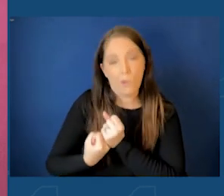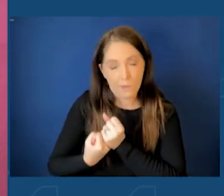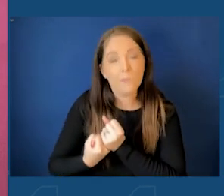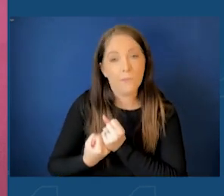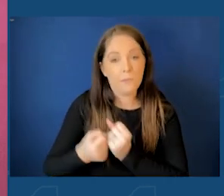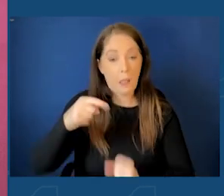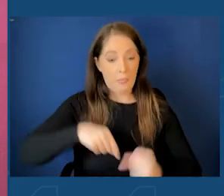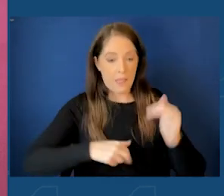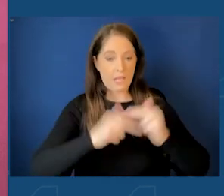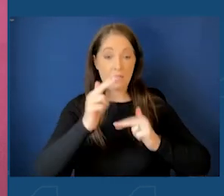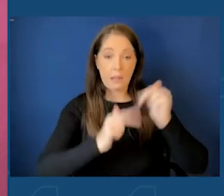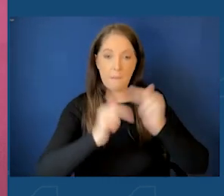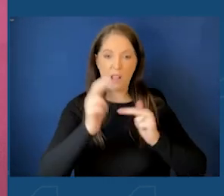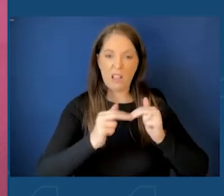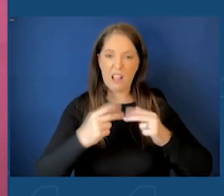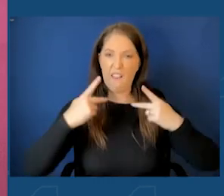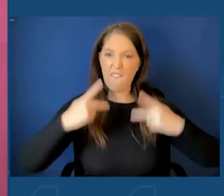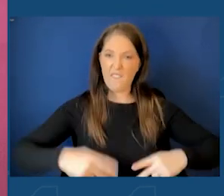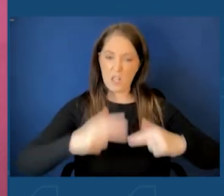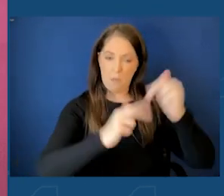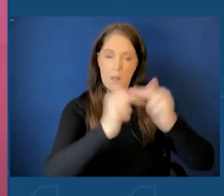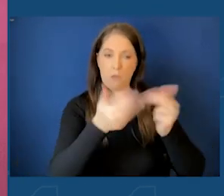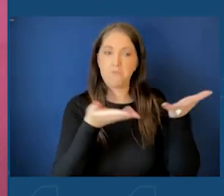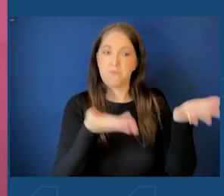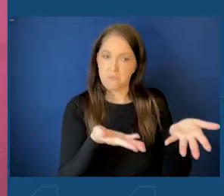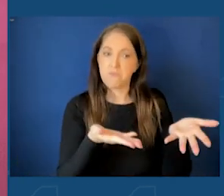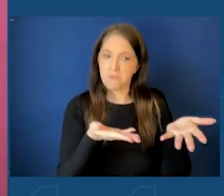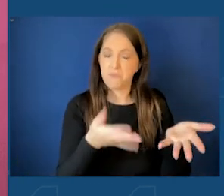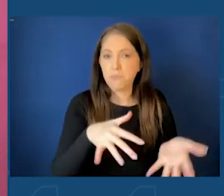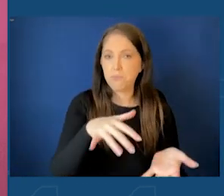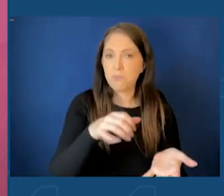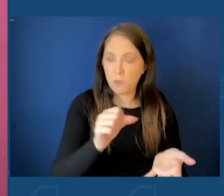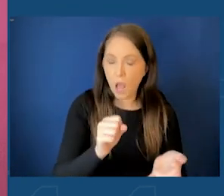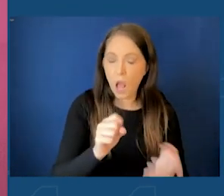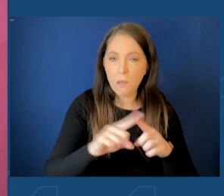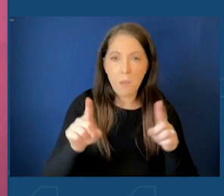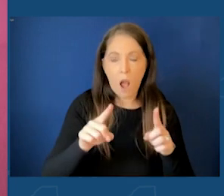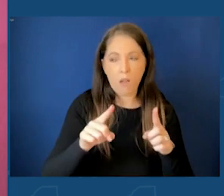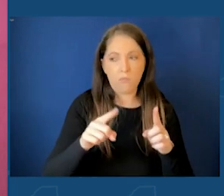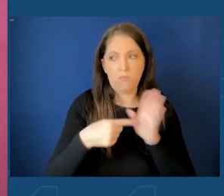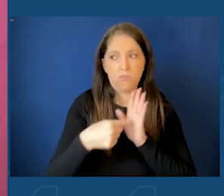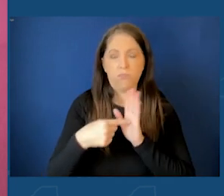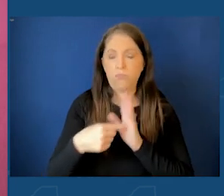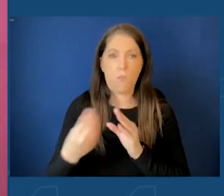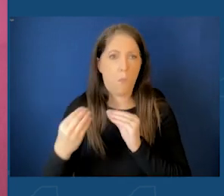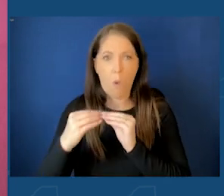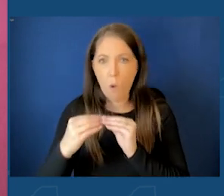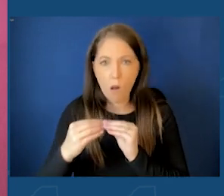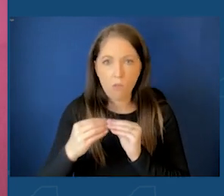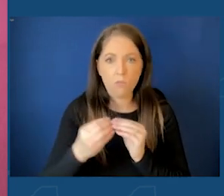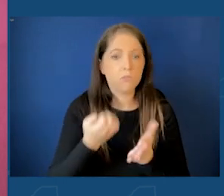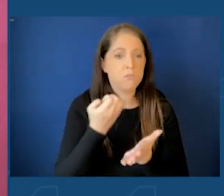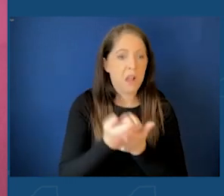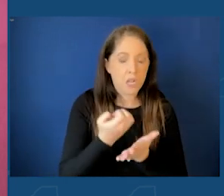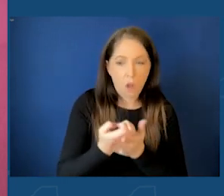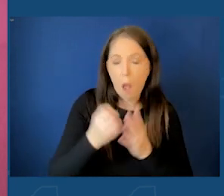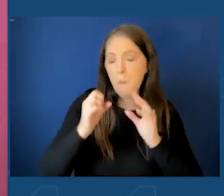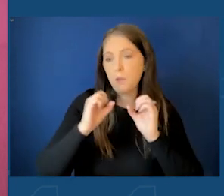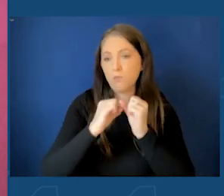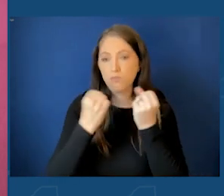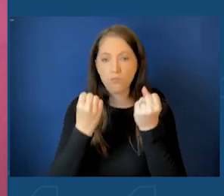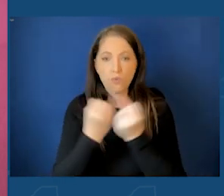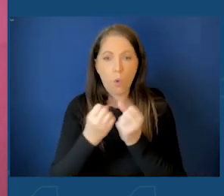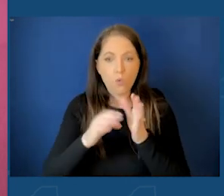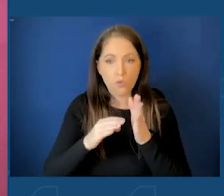structure. The brick and mortar that we stand in represent really so much more, from economic and social progress and the dream